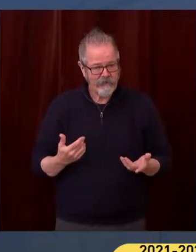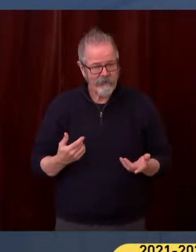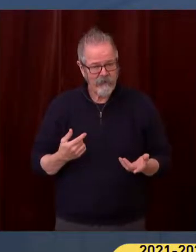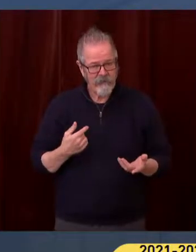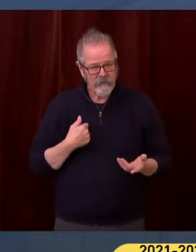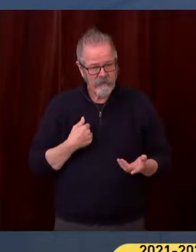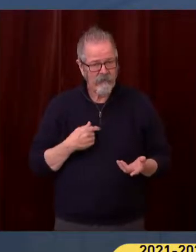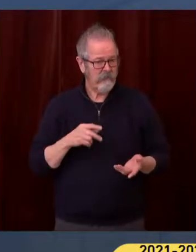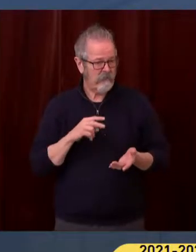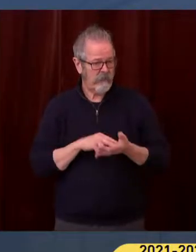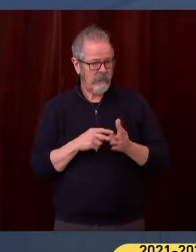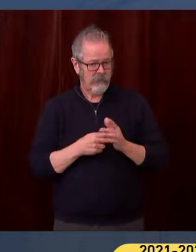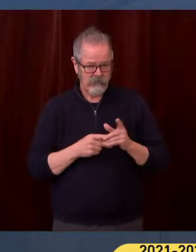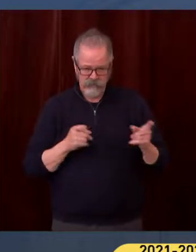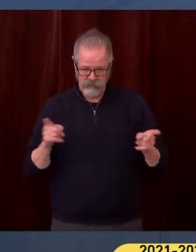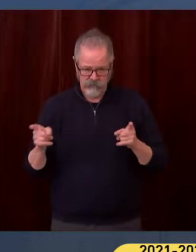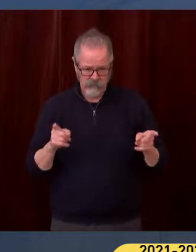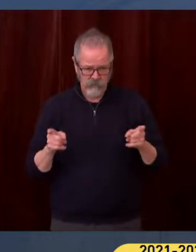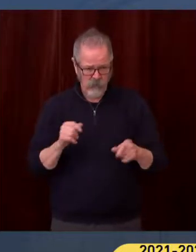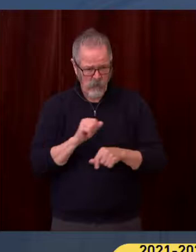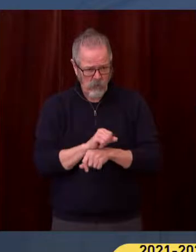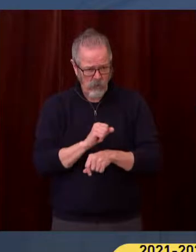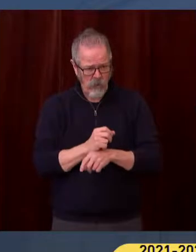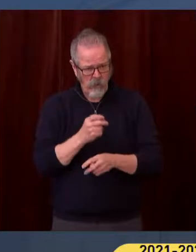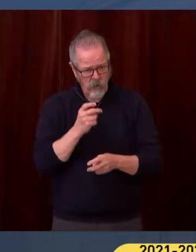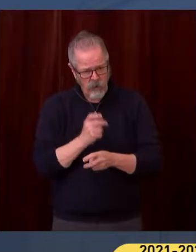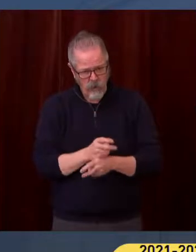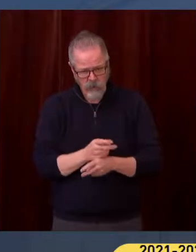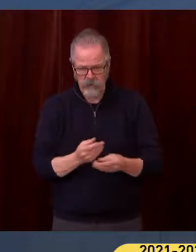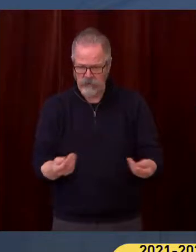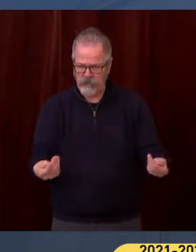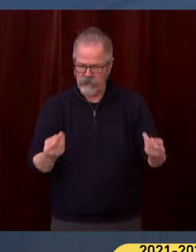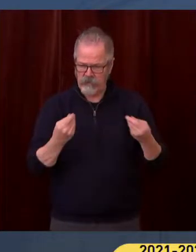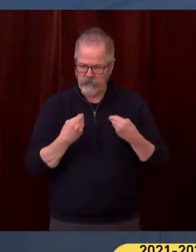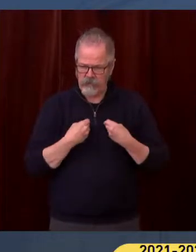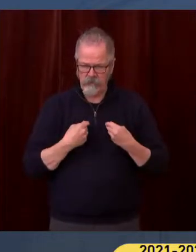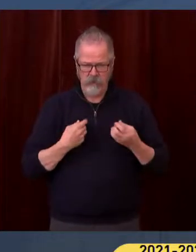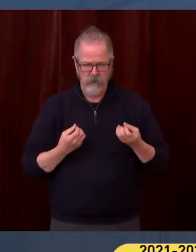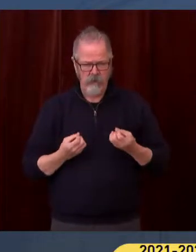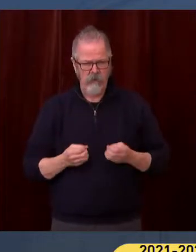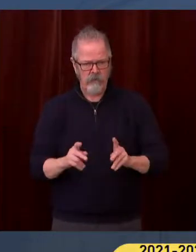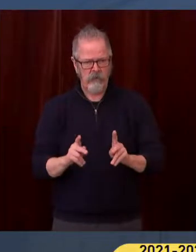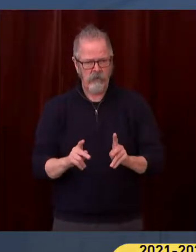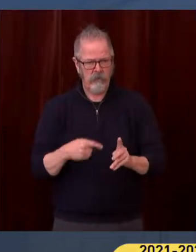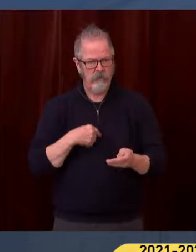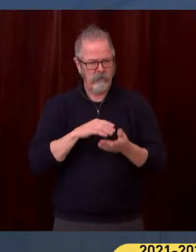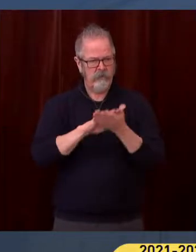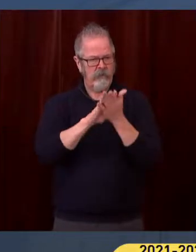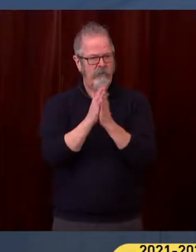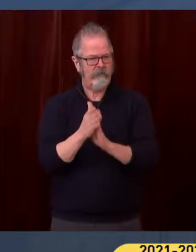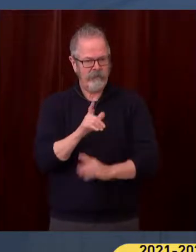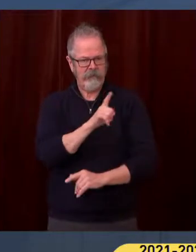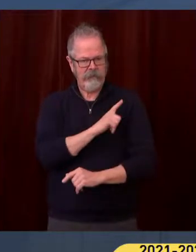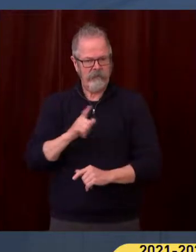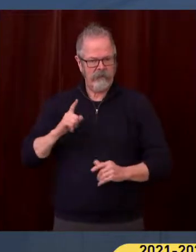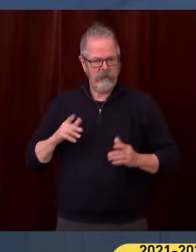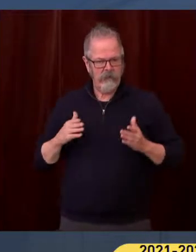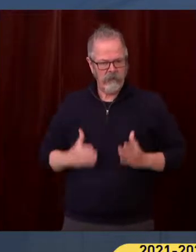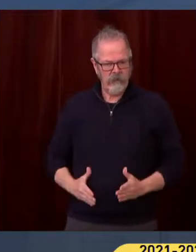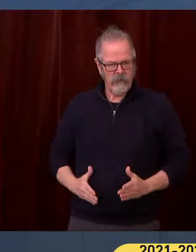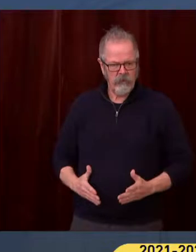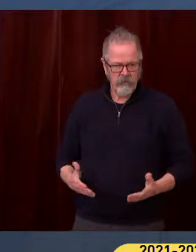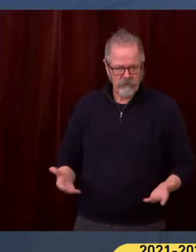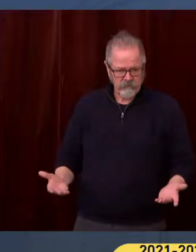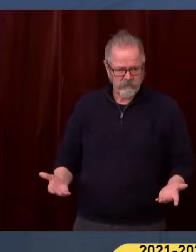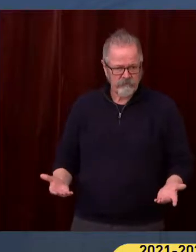to be with you before you as a state senator, as a legislator, and as a colleague. It was because of his sacrifice and because of the good